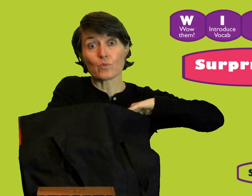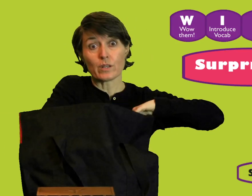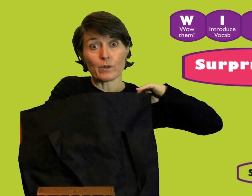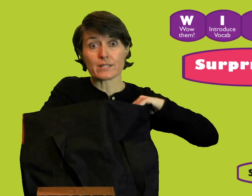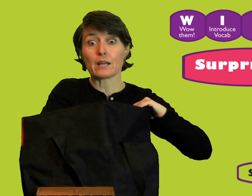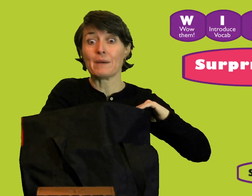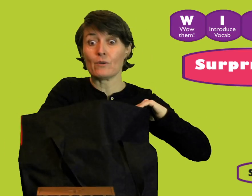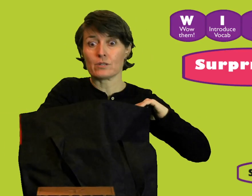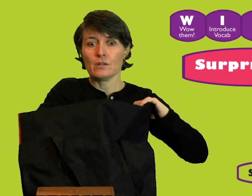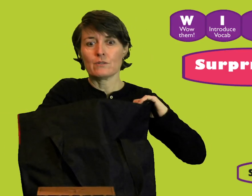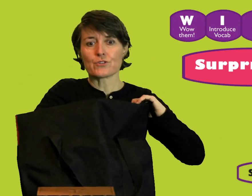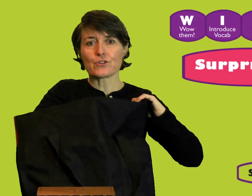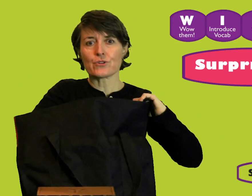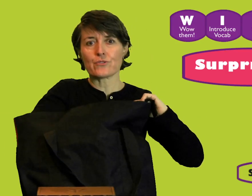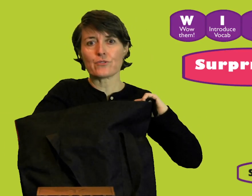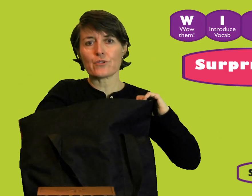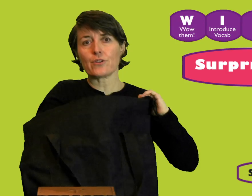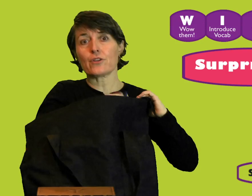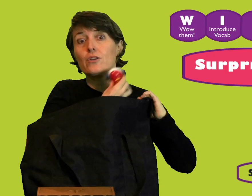This one really wants to come out.